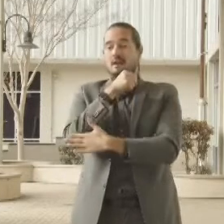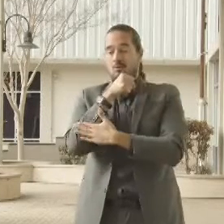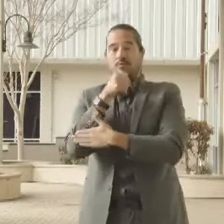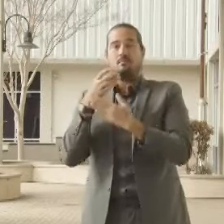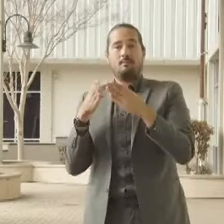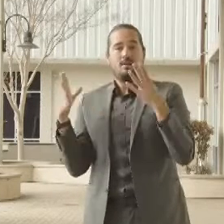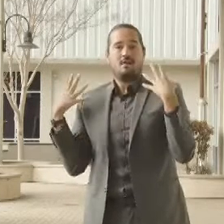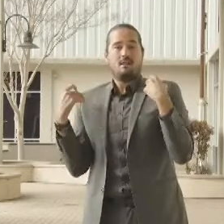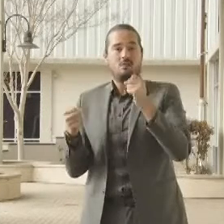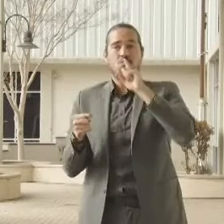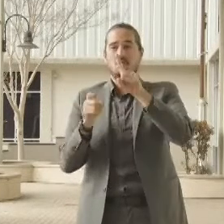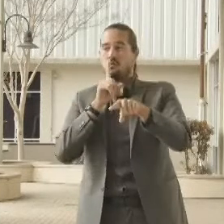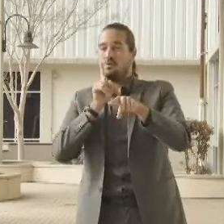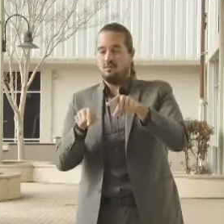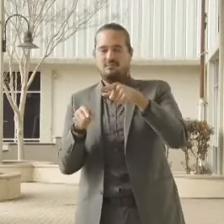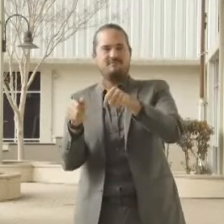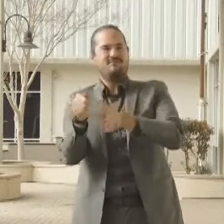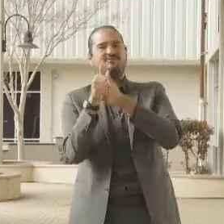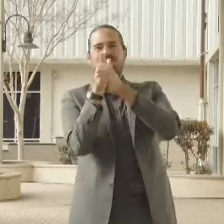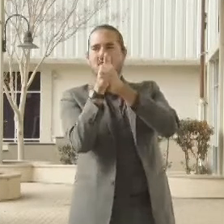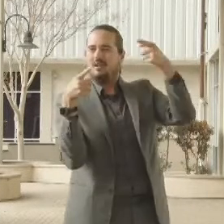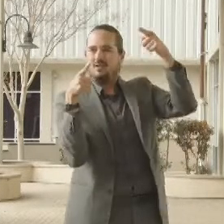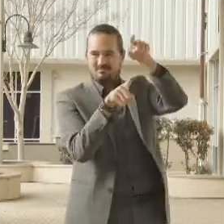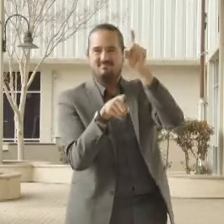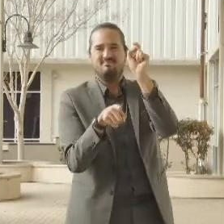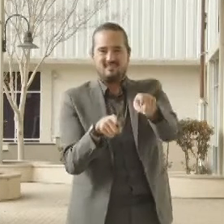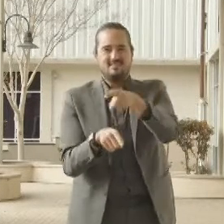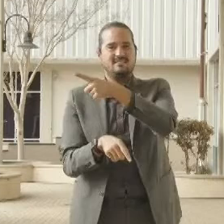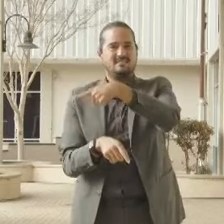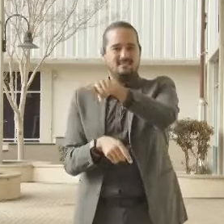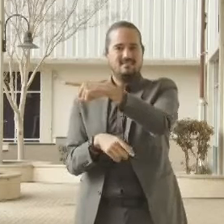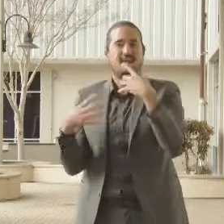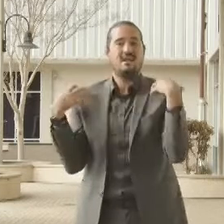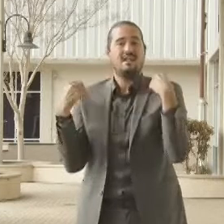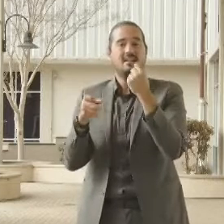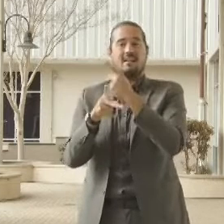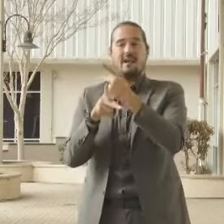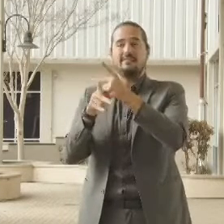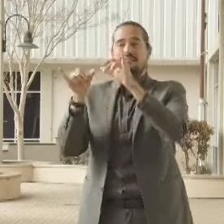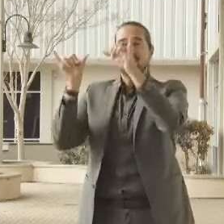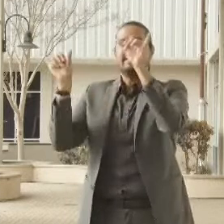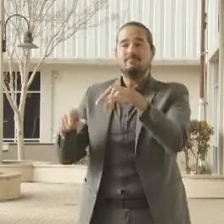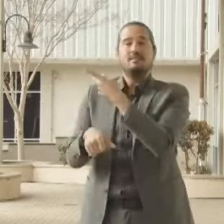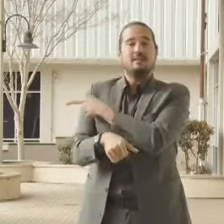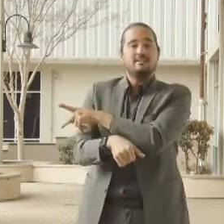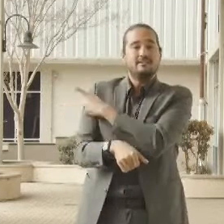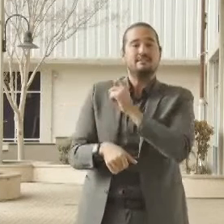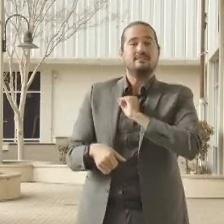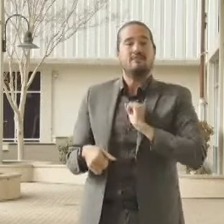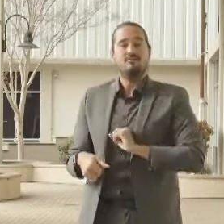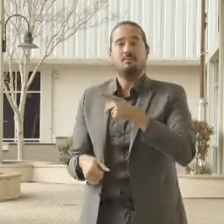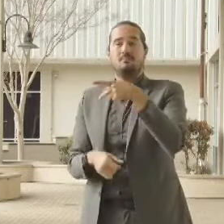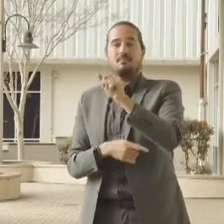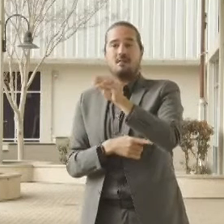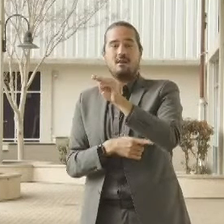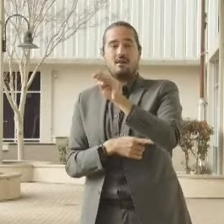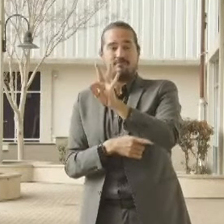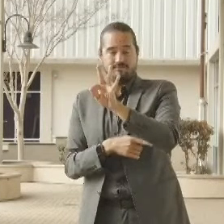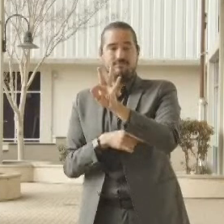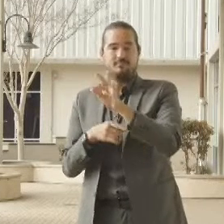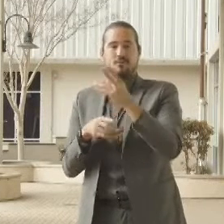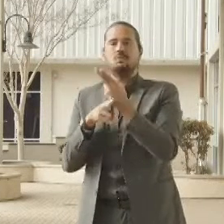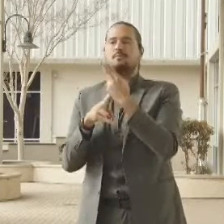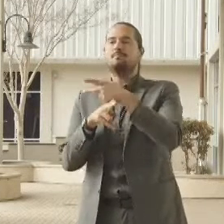addition, it allows healthcare providers to use both antigen and PCR testing. The prior order was only PCR